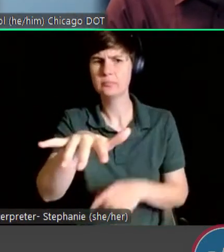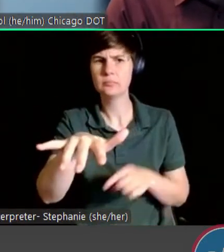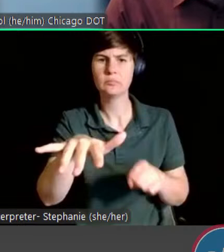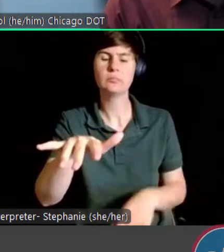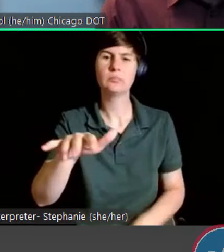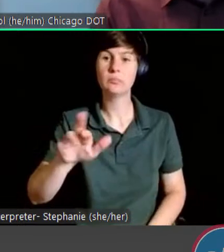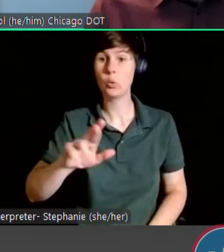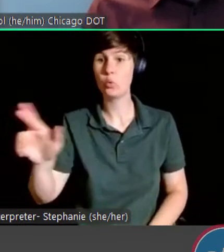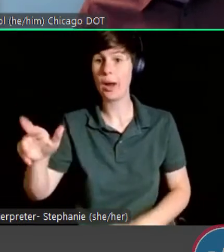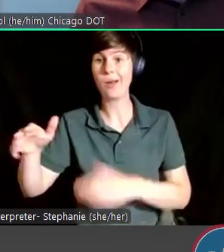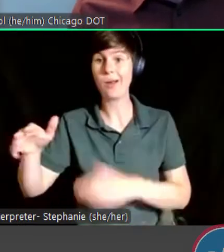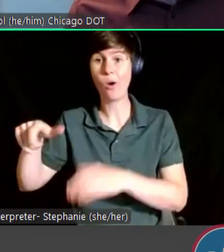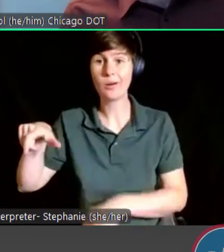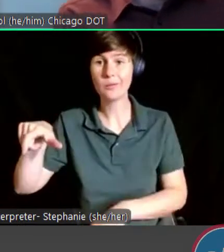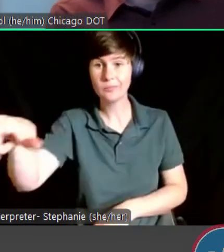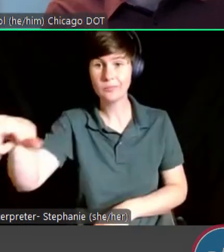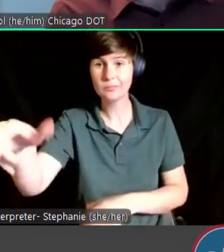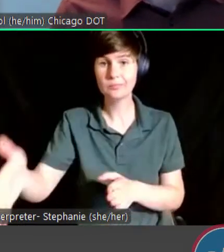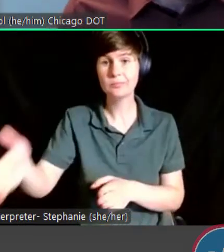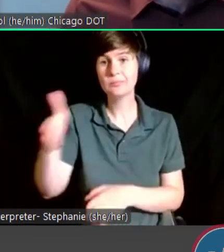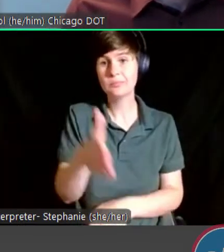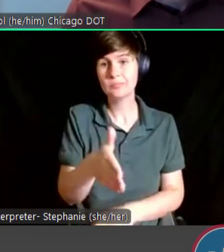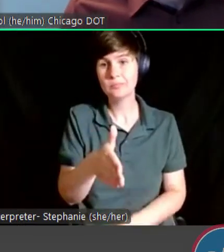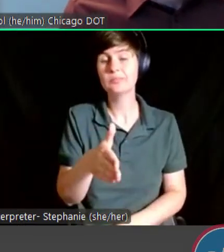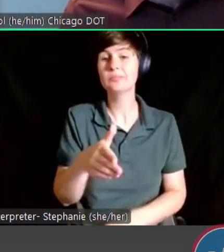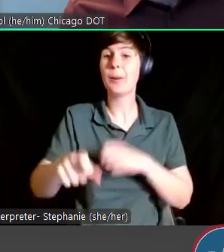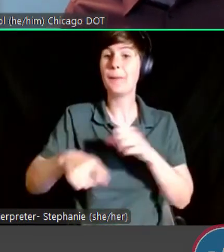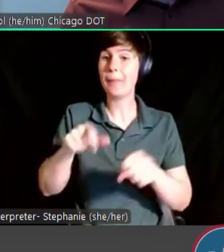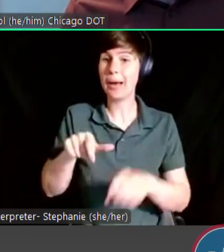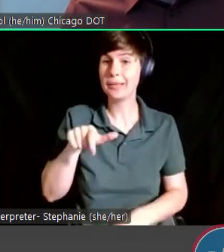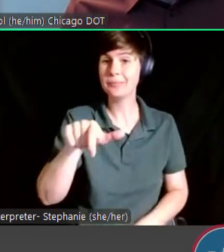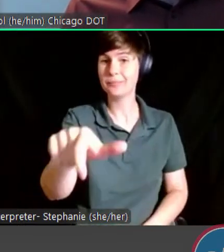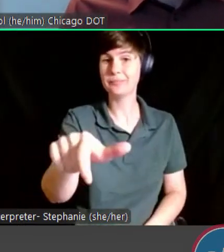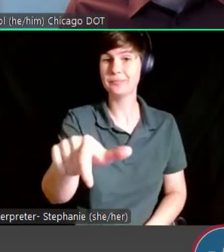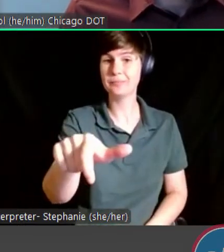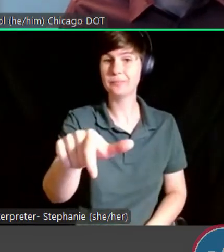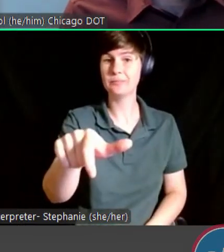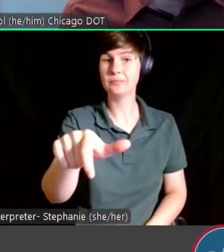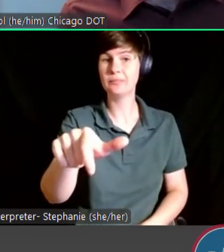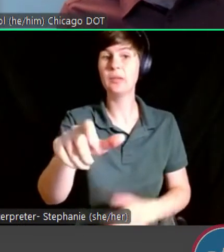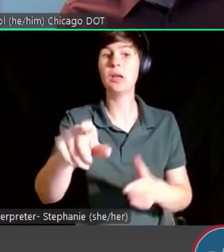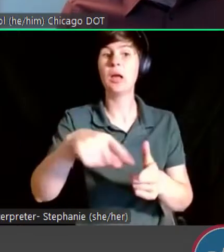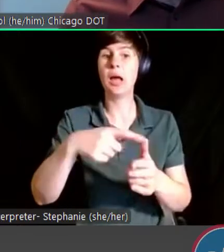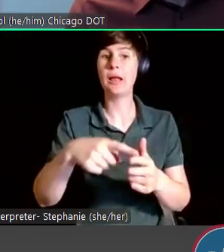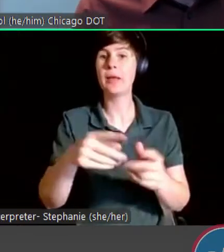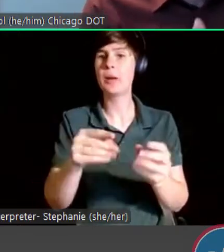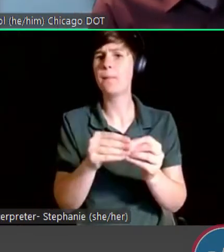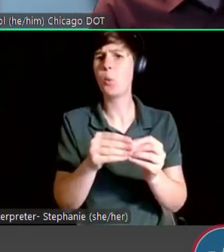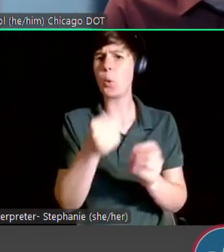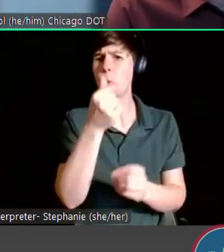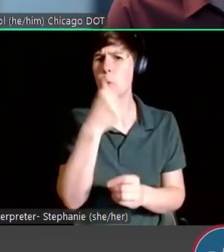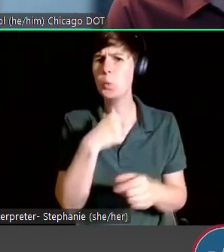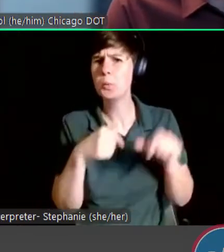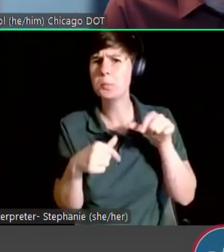sidewalk level in between, and then a narrower bus loading space to the left of